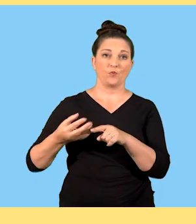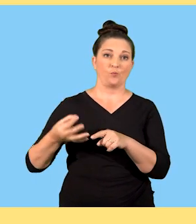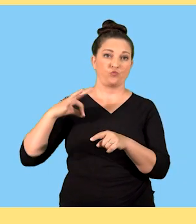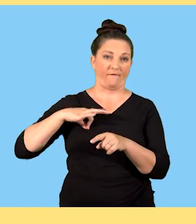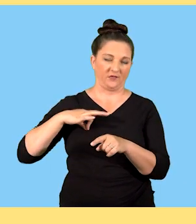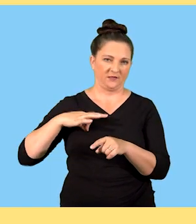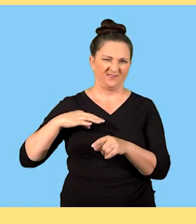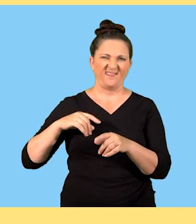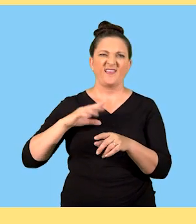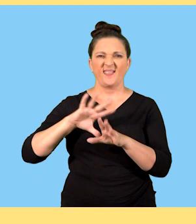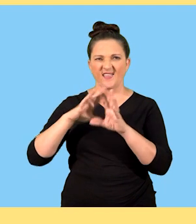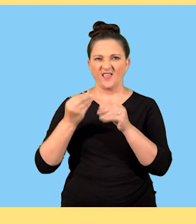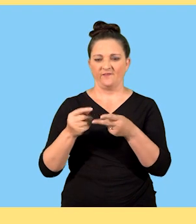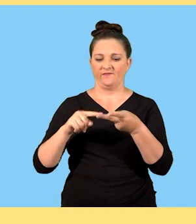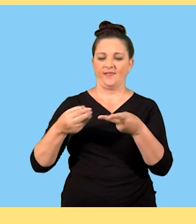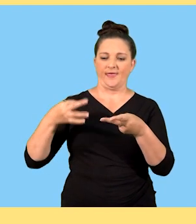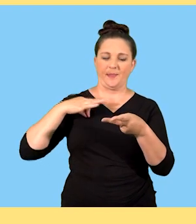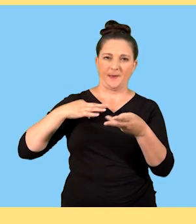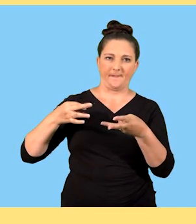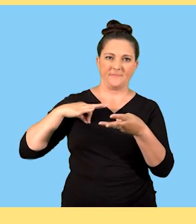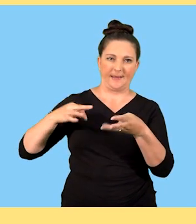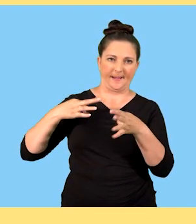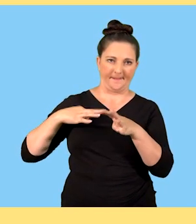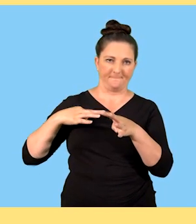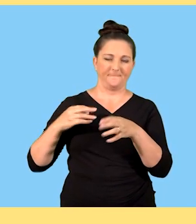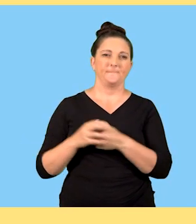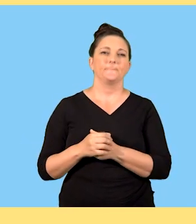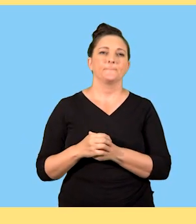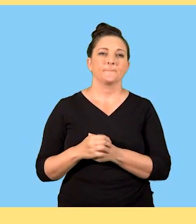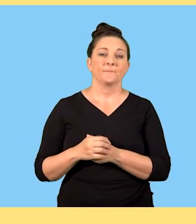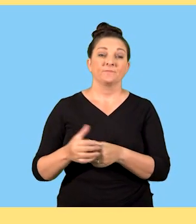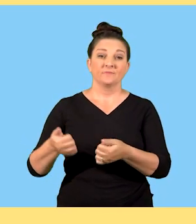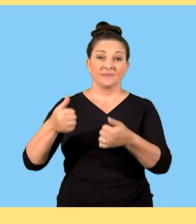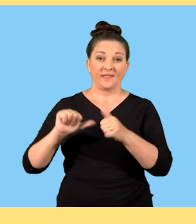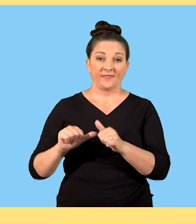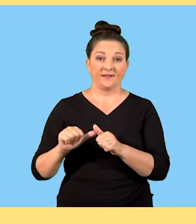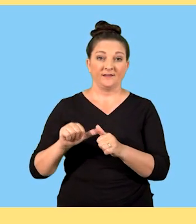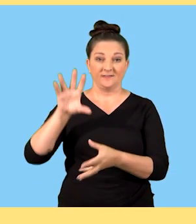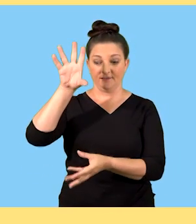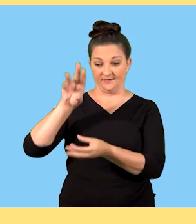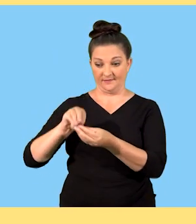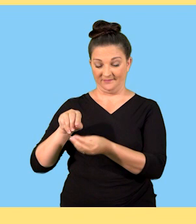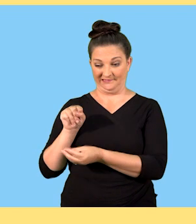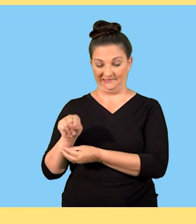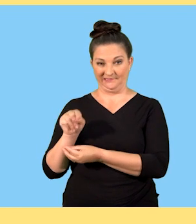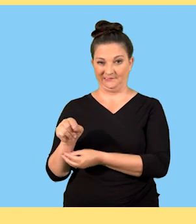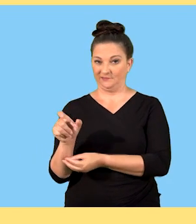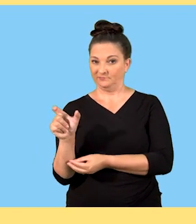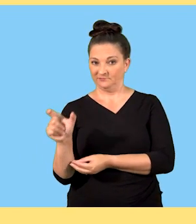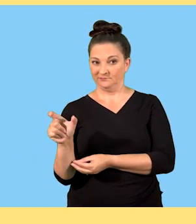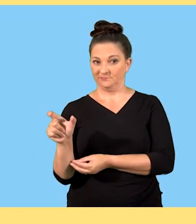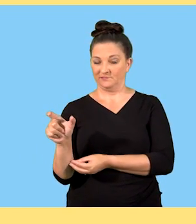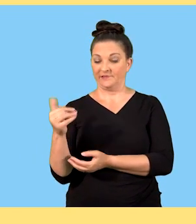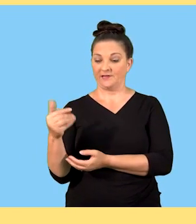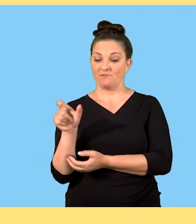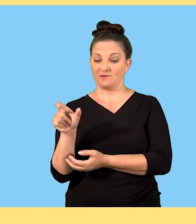account, and then you have all your other income, such as commission income, discount received. Then this account, you